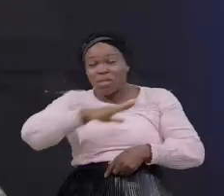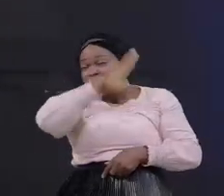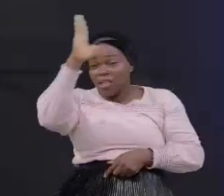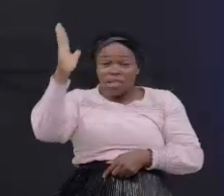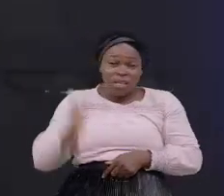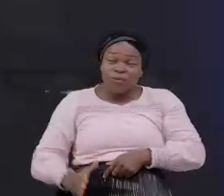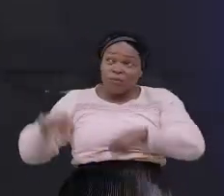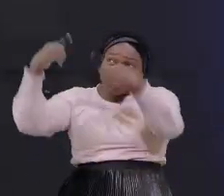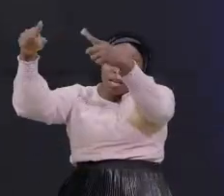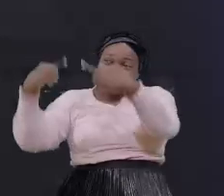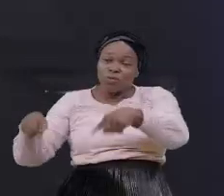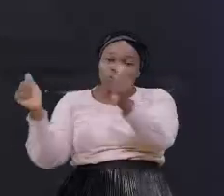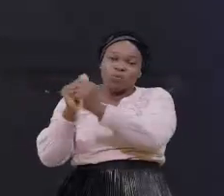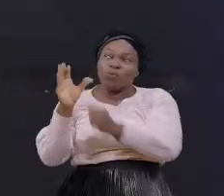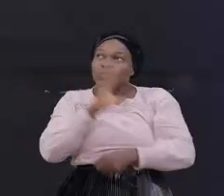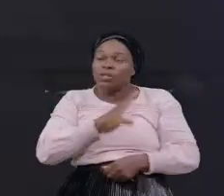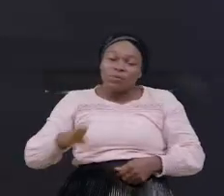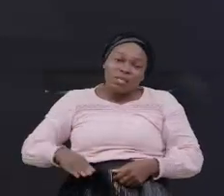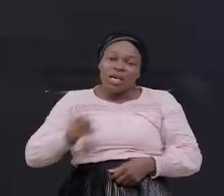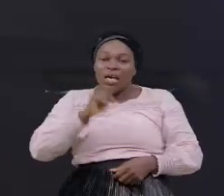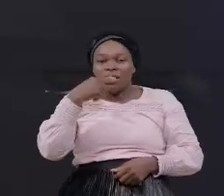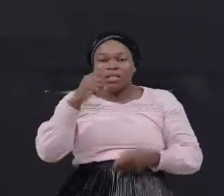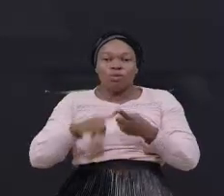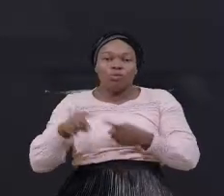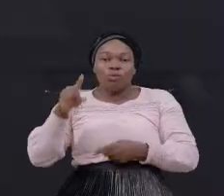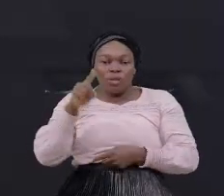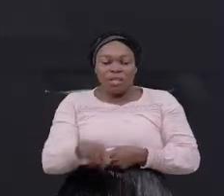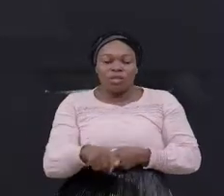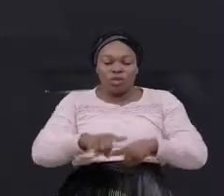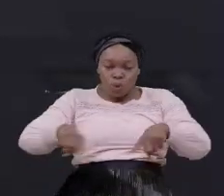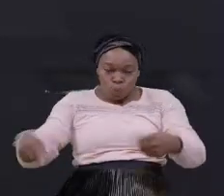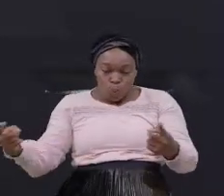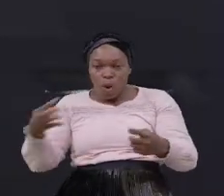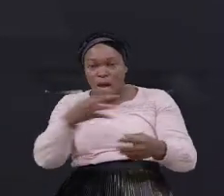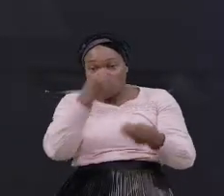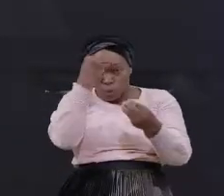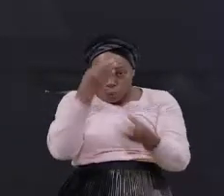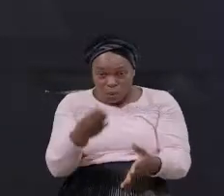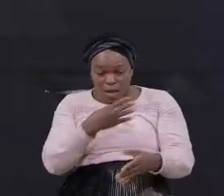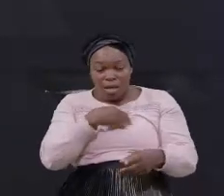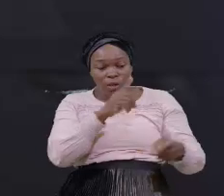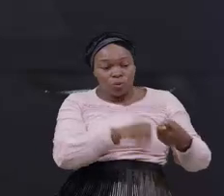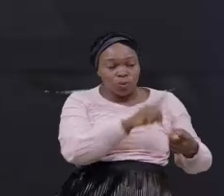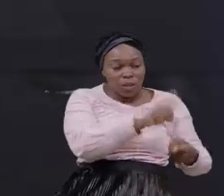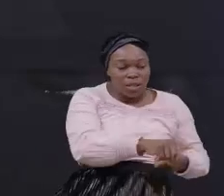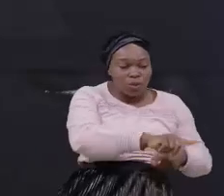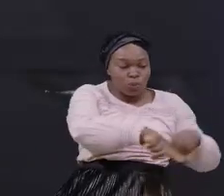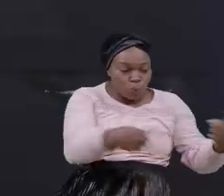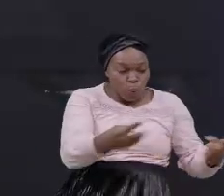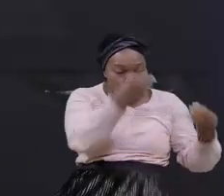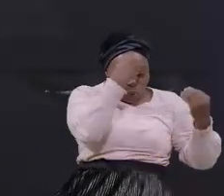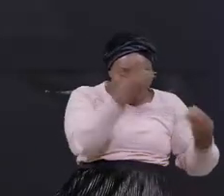I say to this one, go, and he goeth. And unto this, unto another,